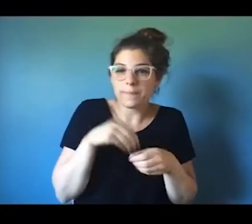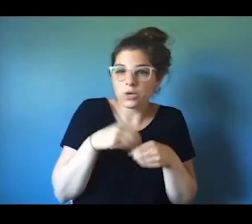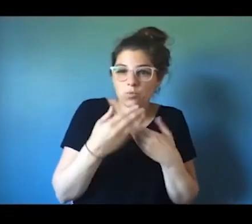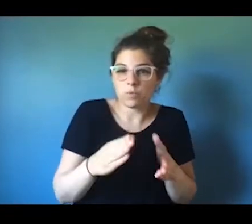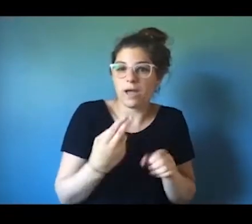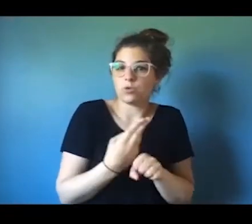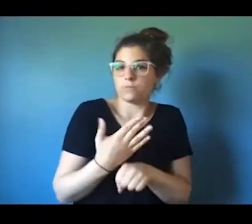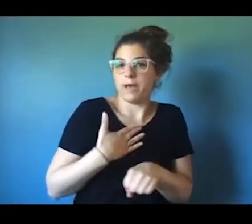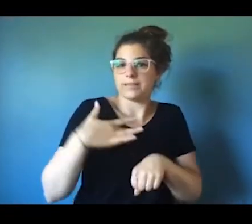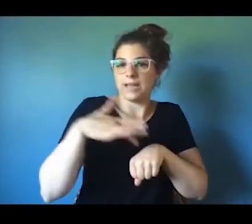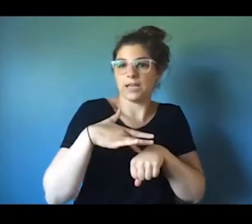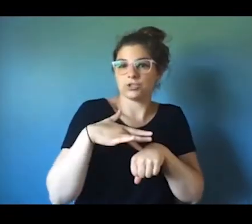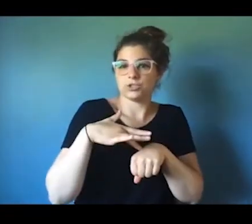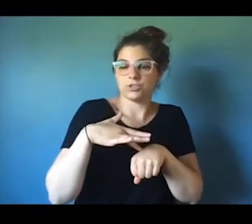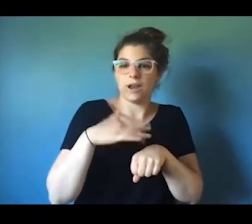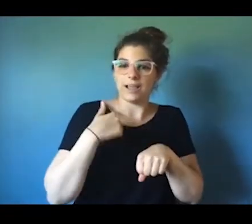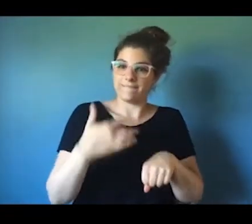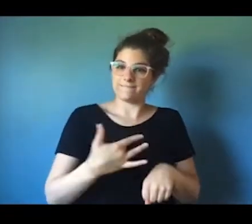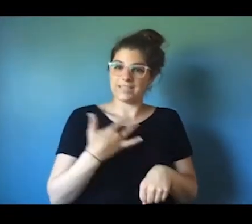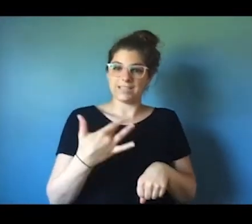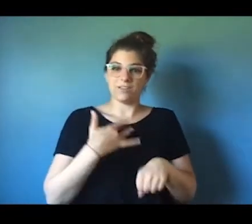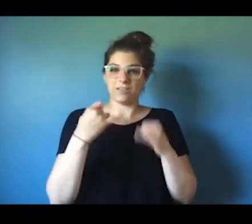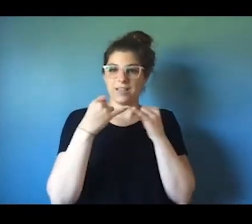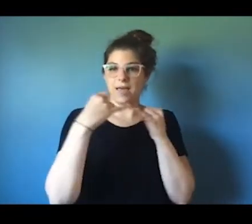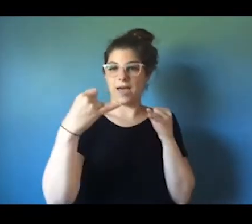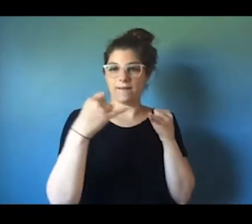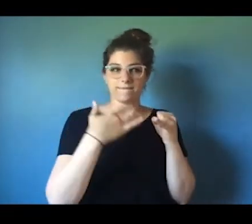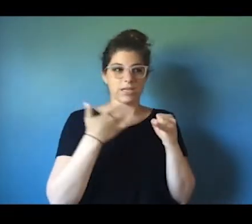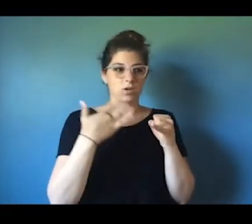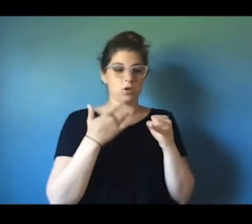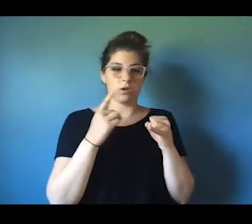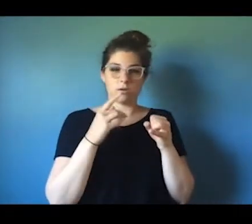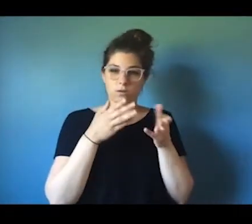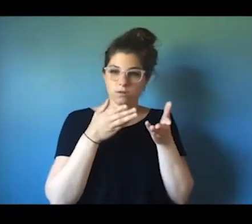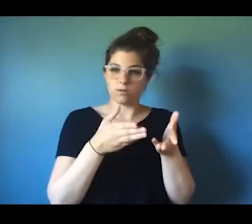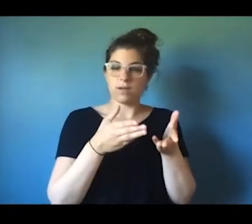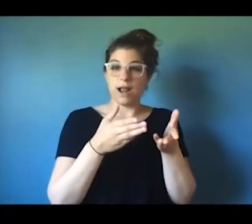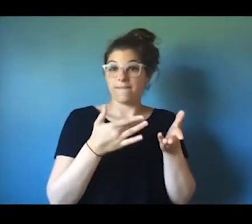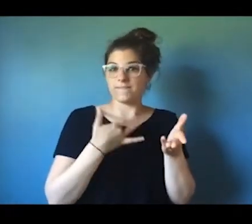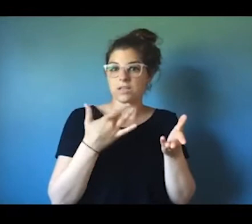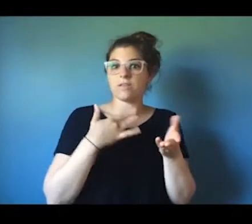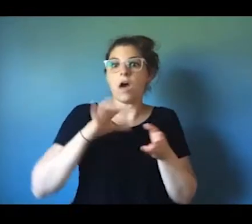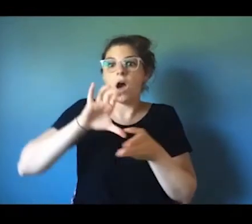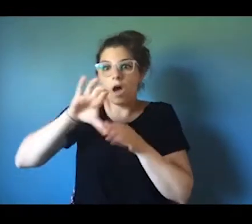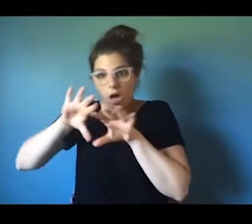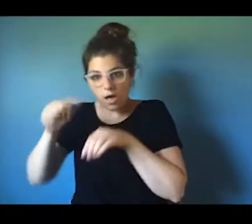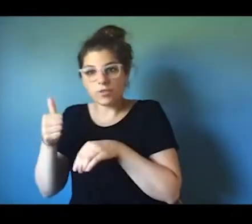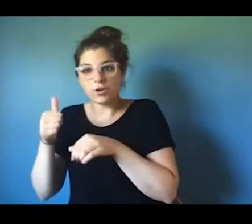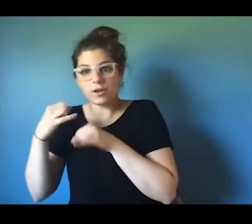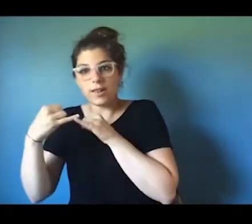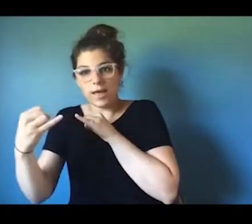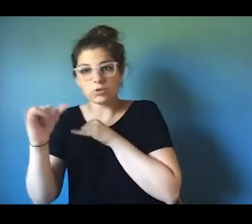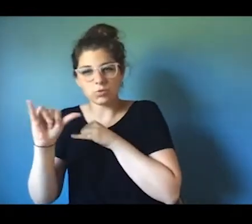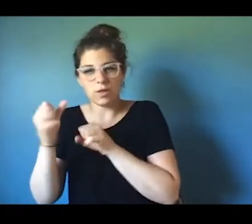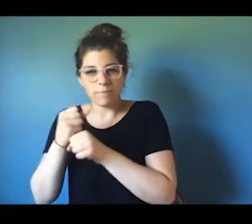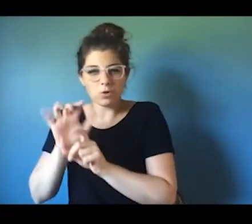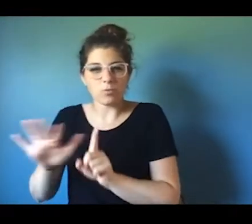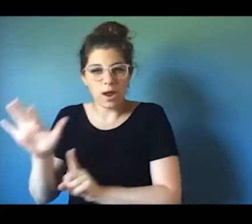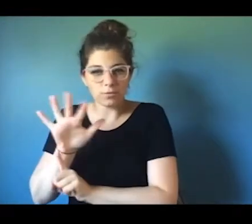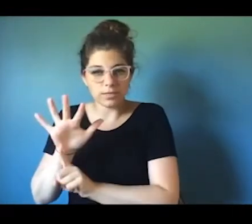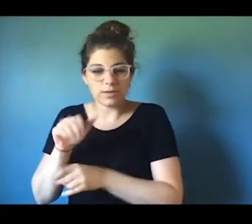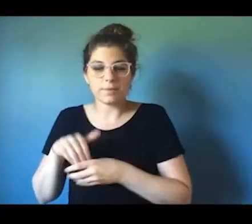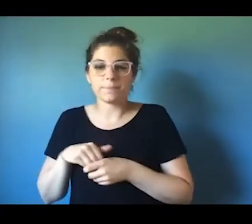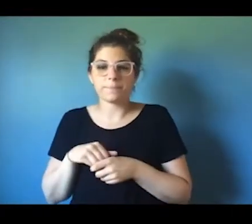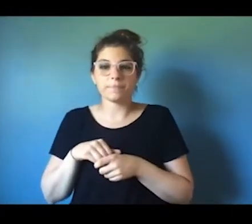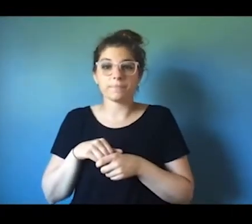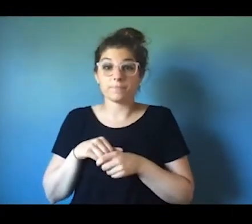am, I do what I always do when I'm in a room. I use my sense of touch, and I can feel the line. I can feel where it is, and I can feel